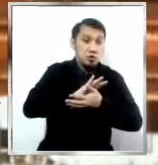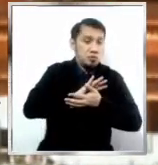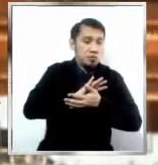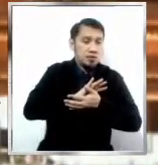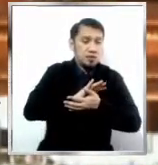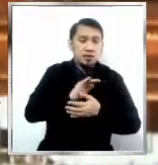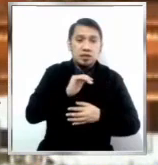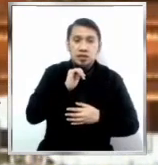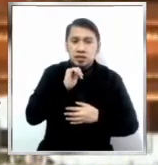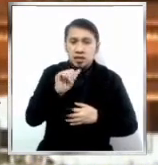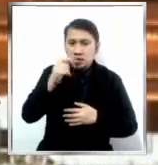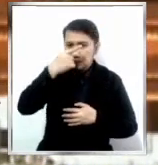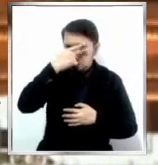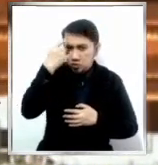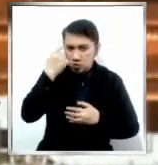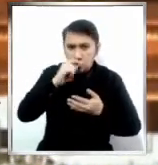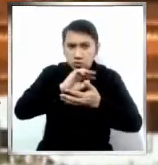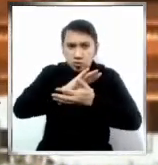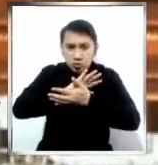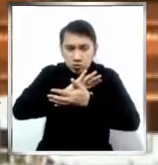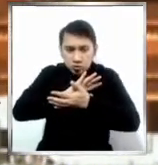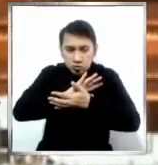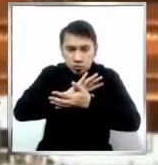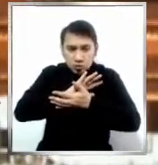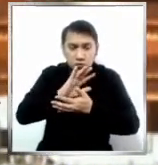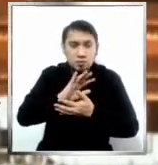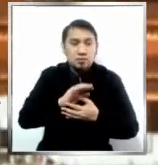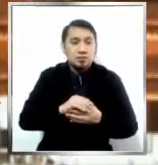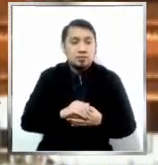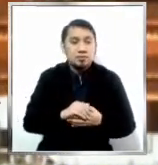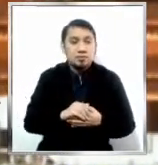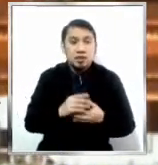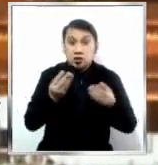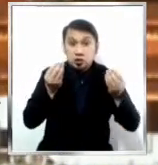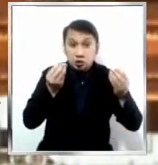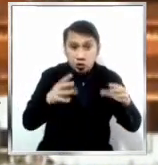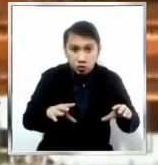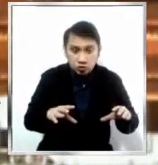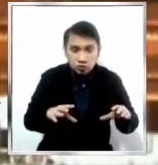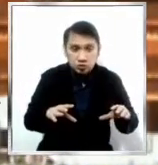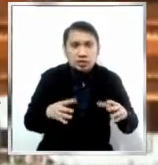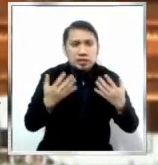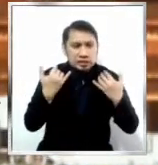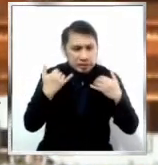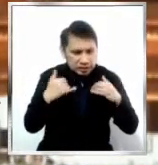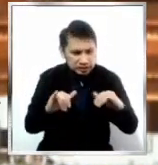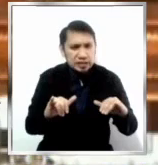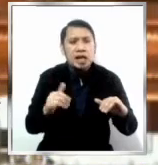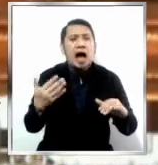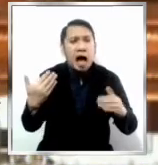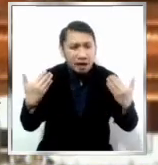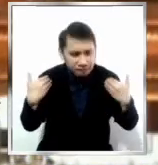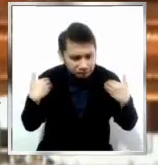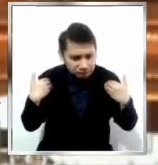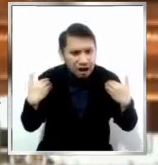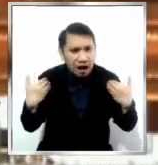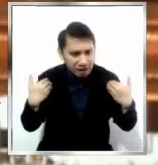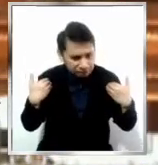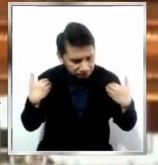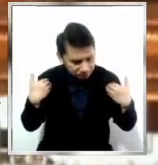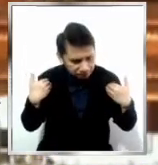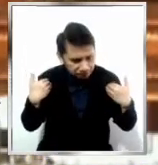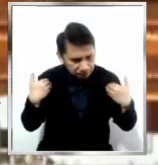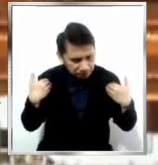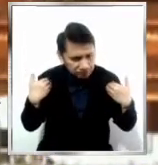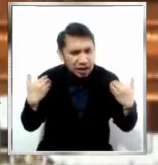COVID-19, the germ, is gone. It is there, floating around us. Kaya